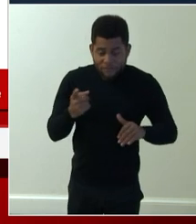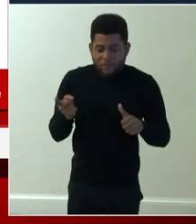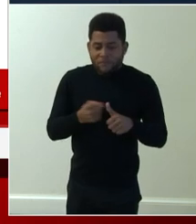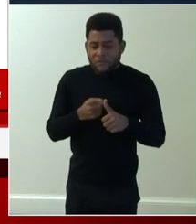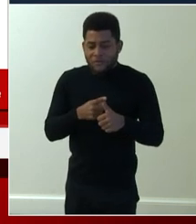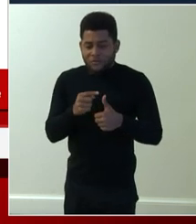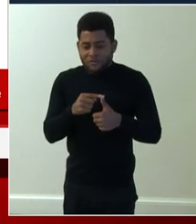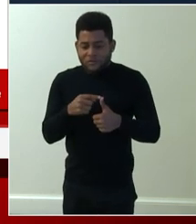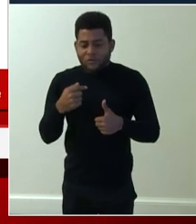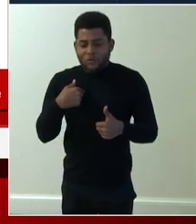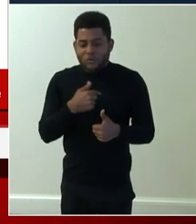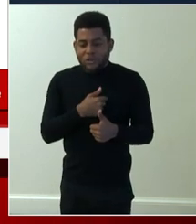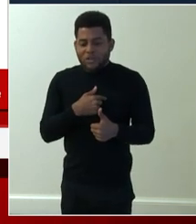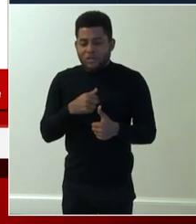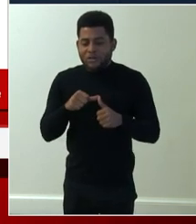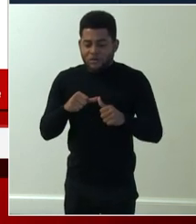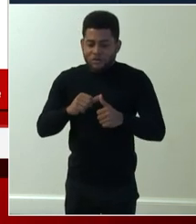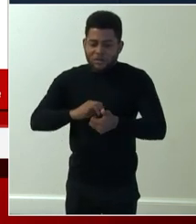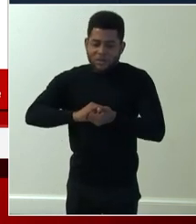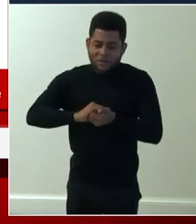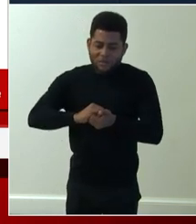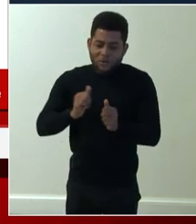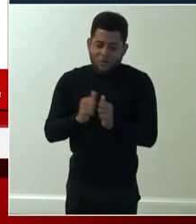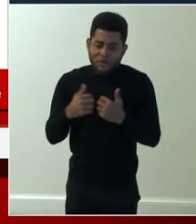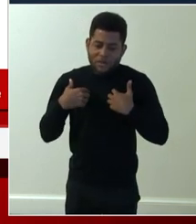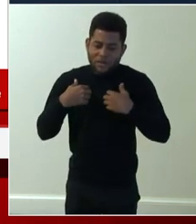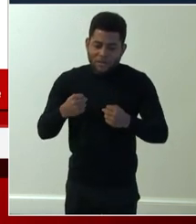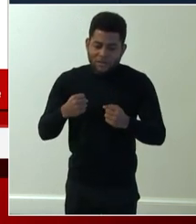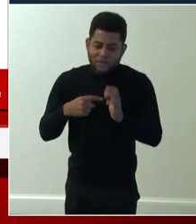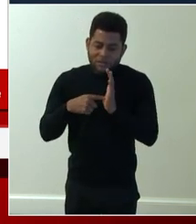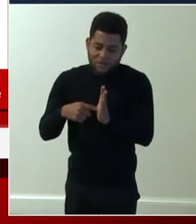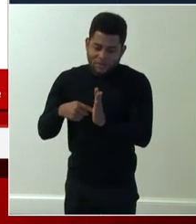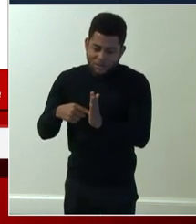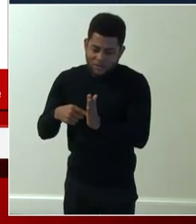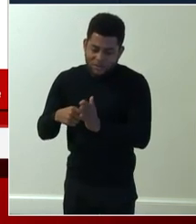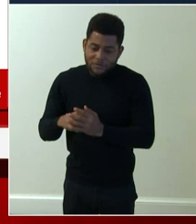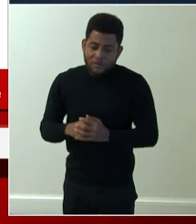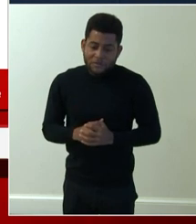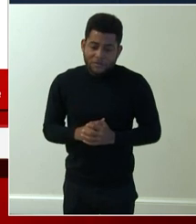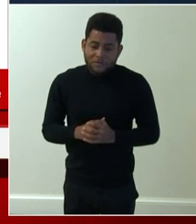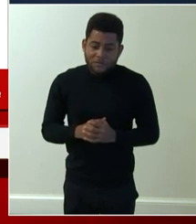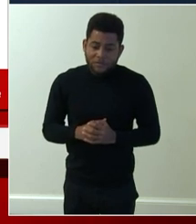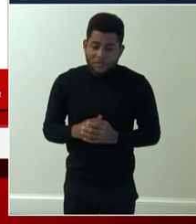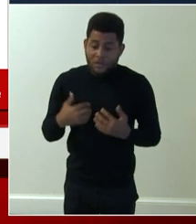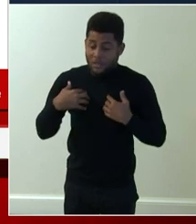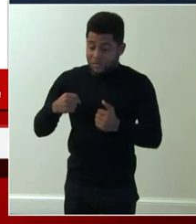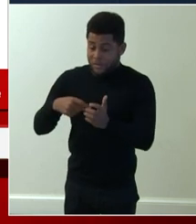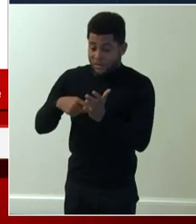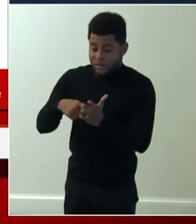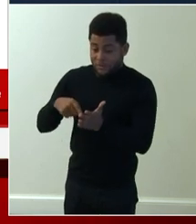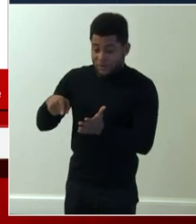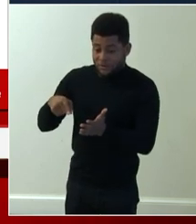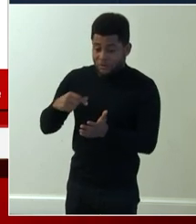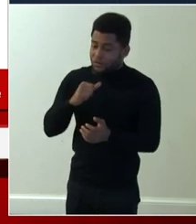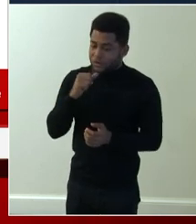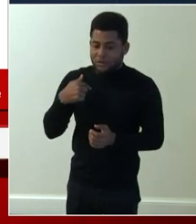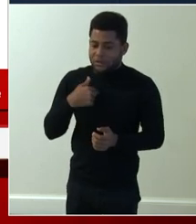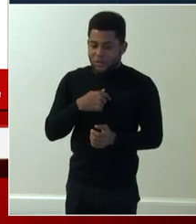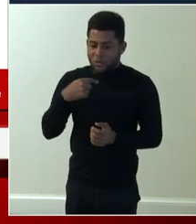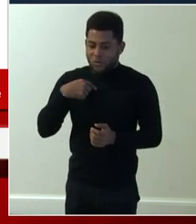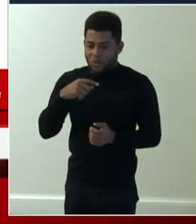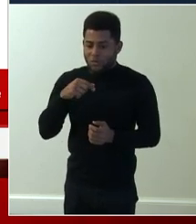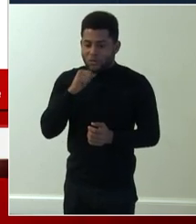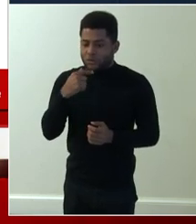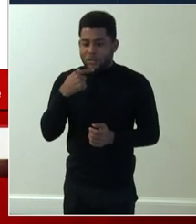to collaborate with our health officials, and at this time, health officials have not indicated that there's a need